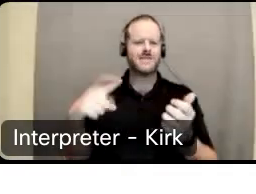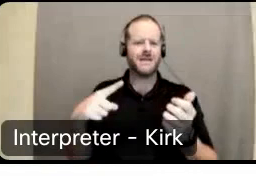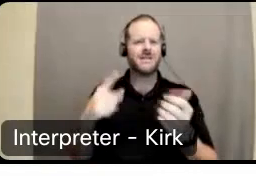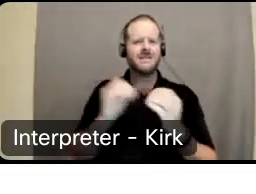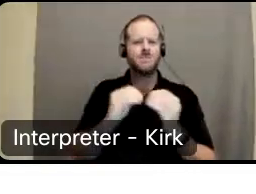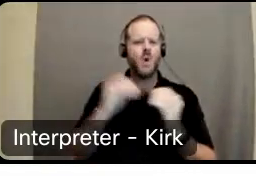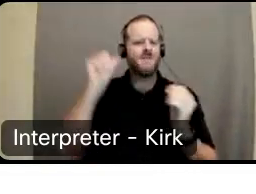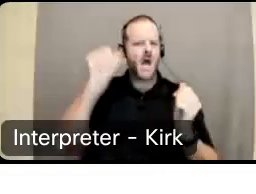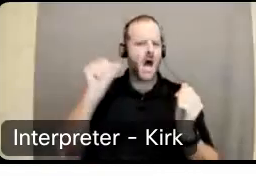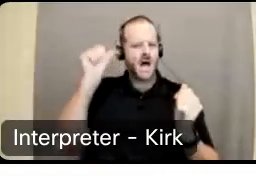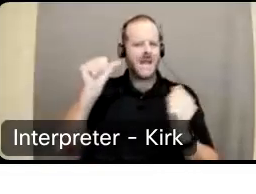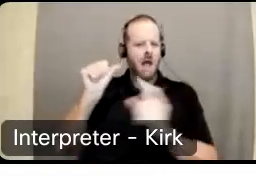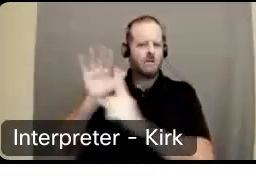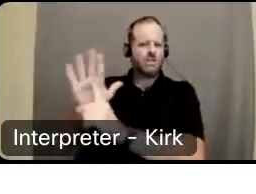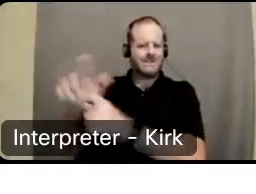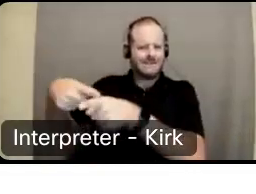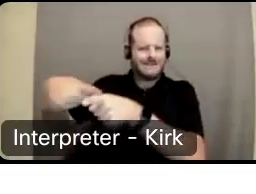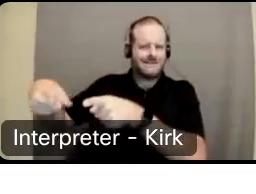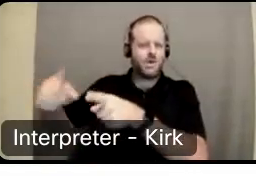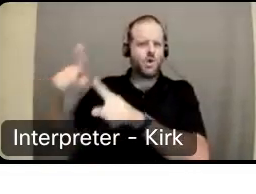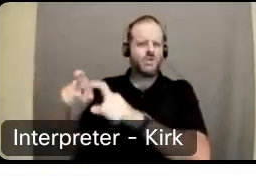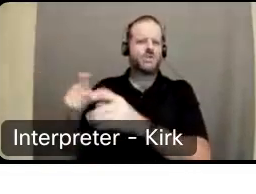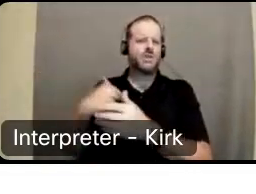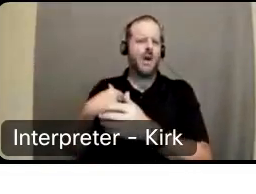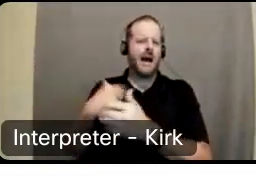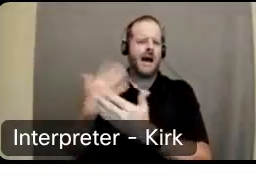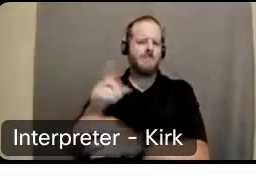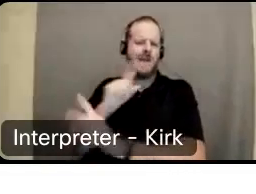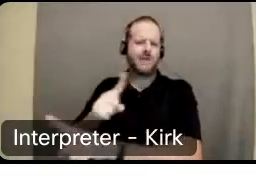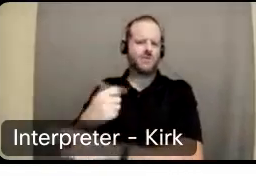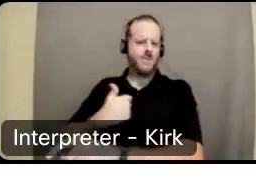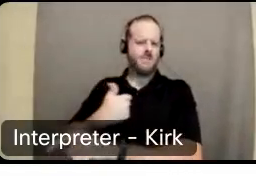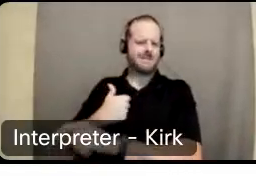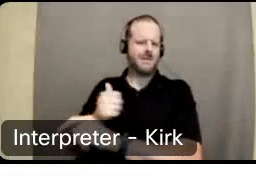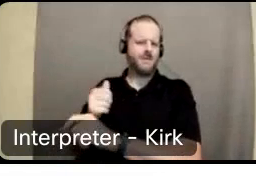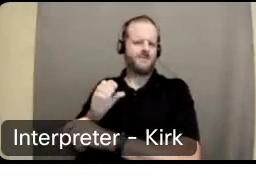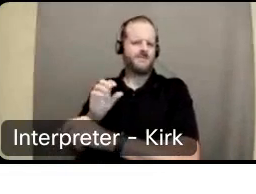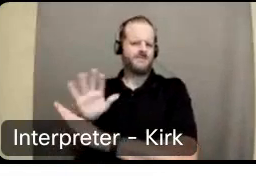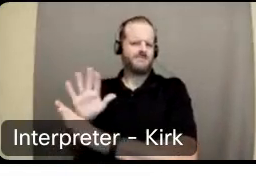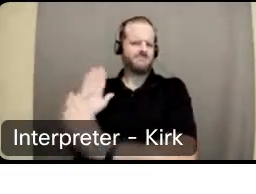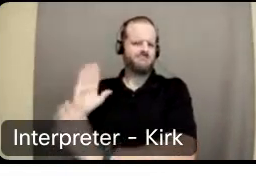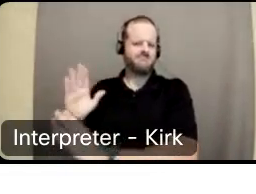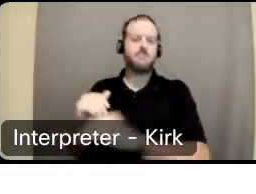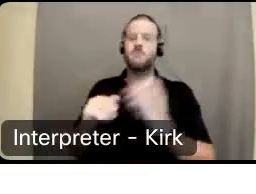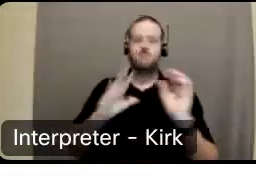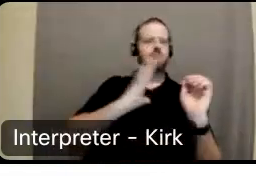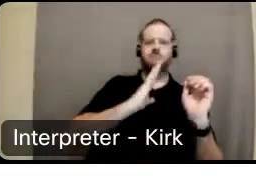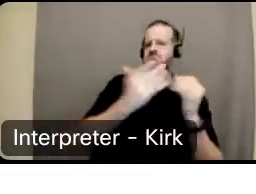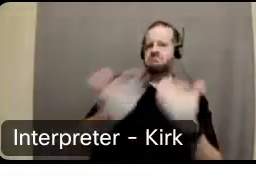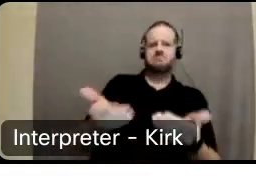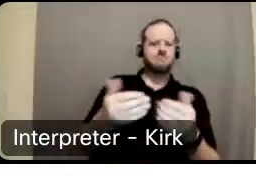an audiologist specific, so I might answer that one offline. Okay, and you can share